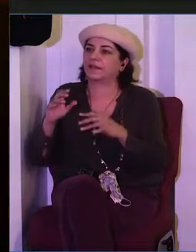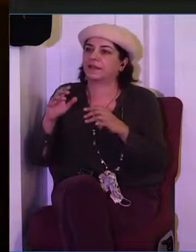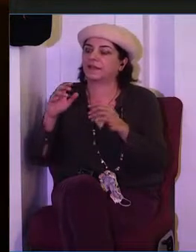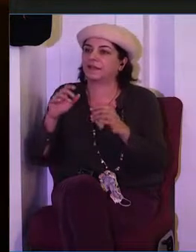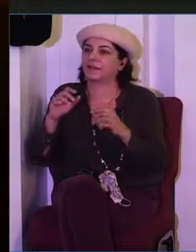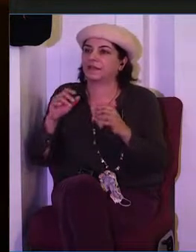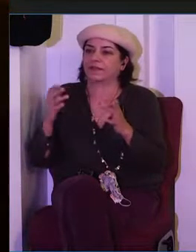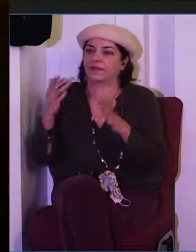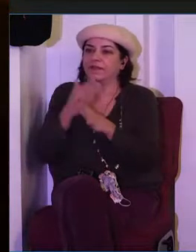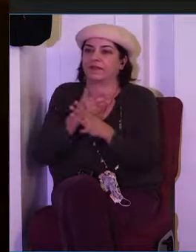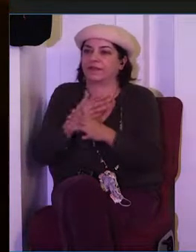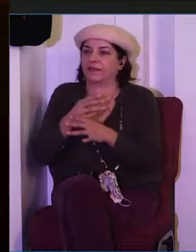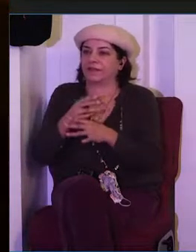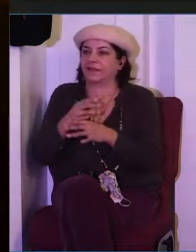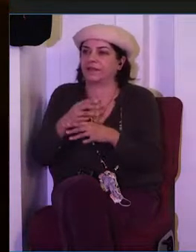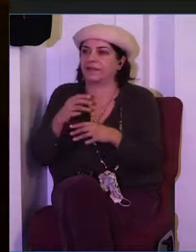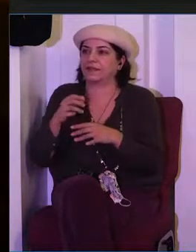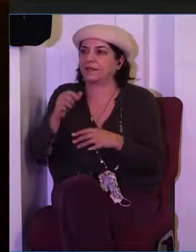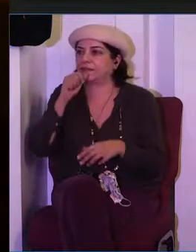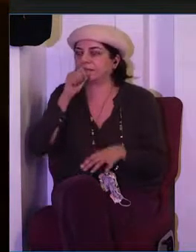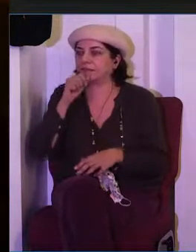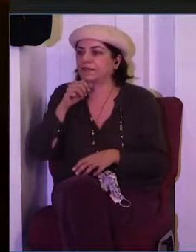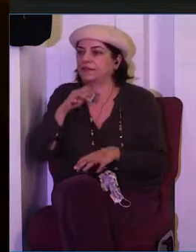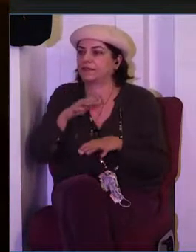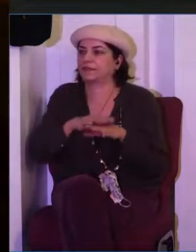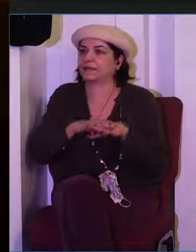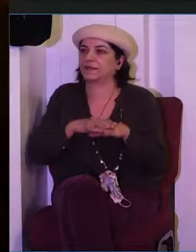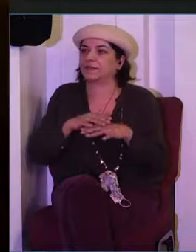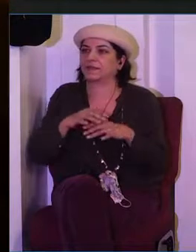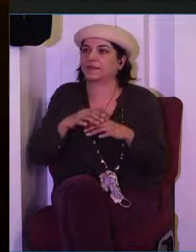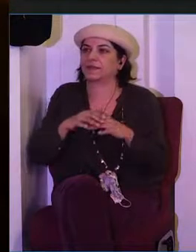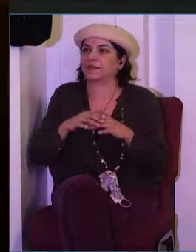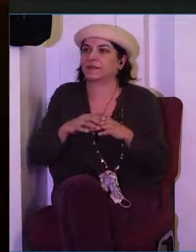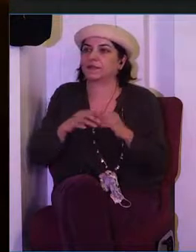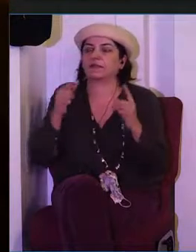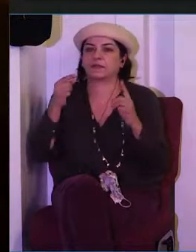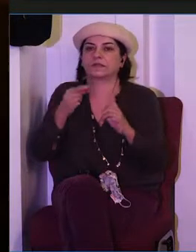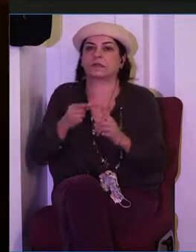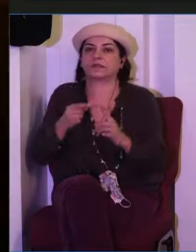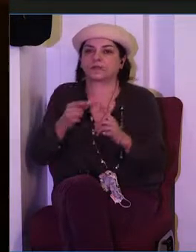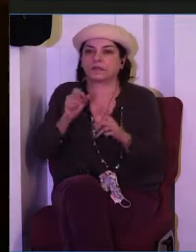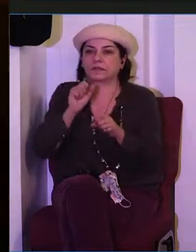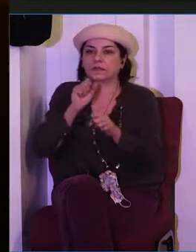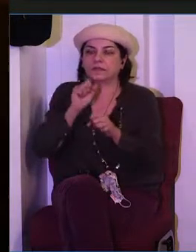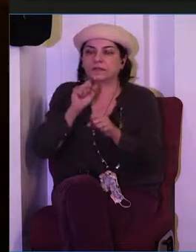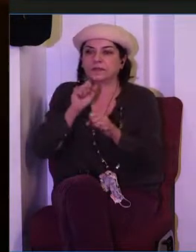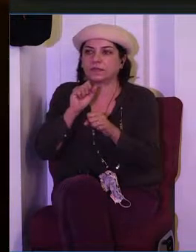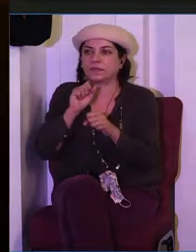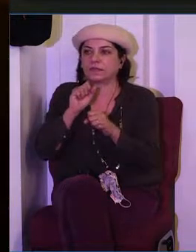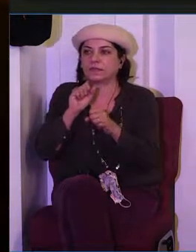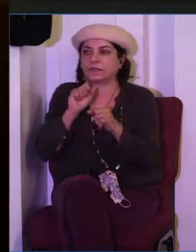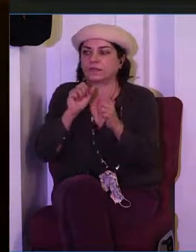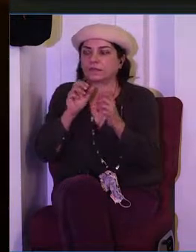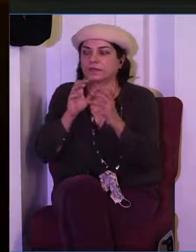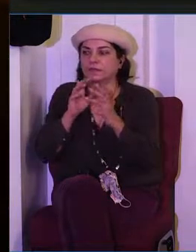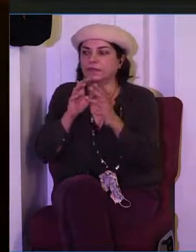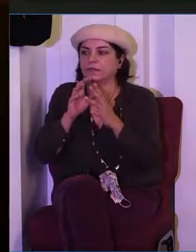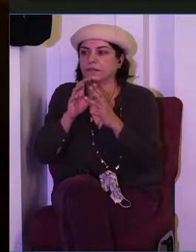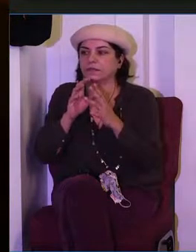specific request known to God. And the peace of God, the peace